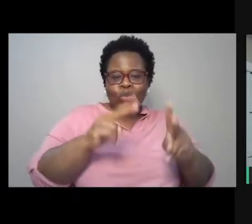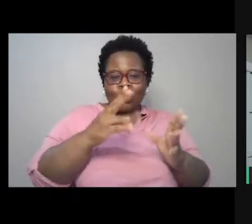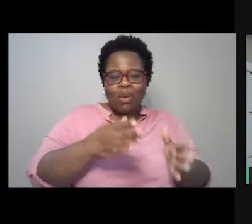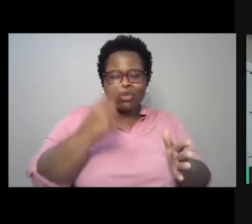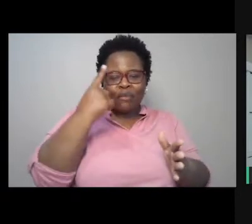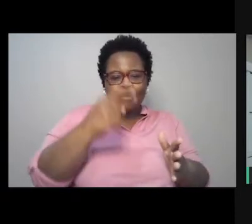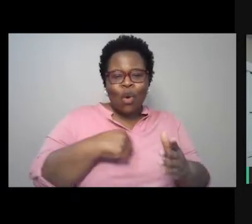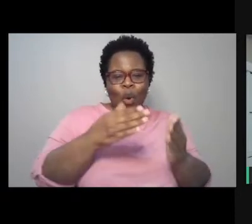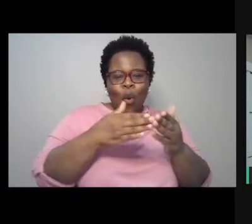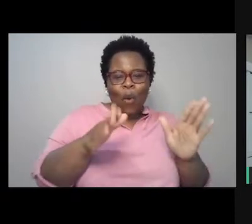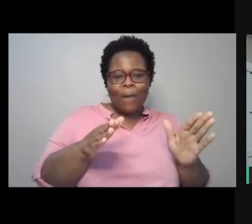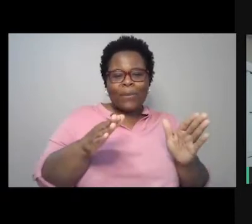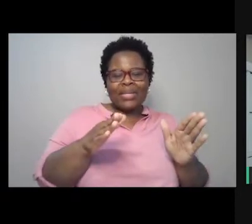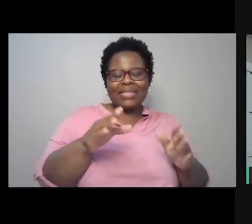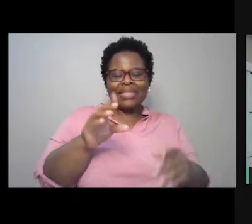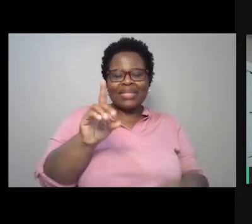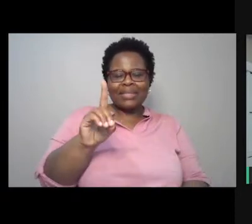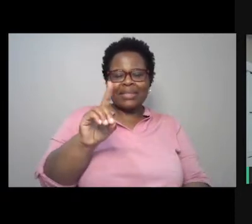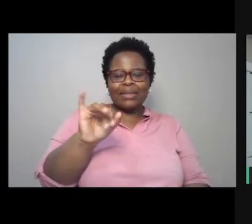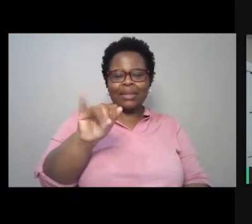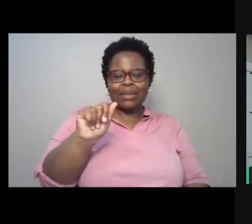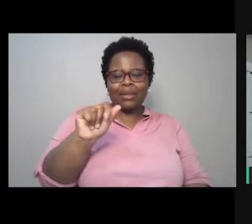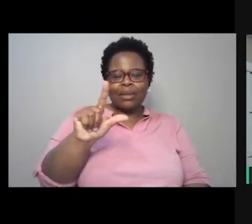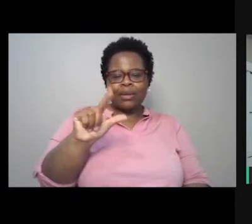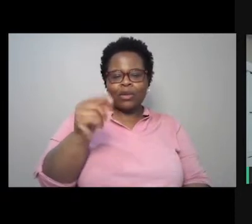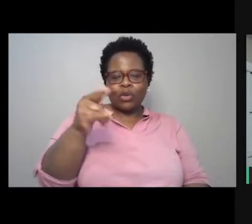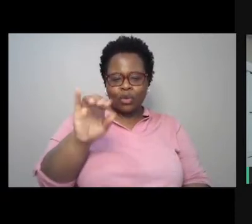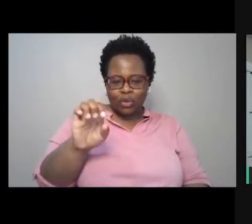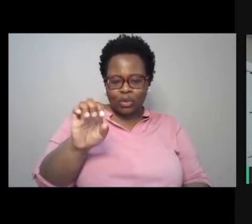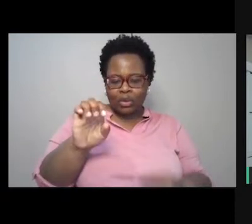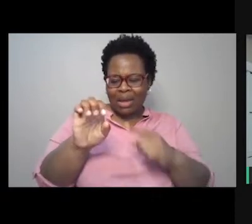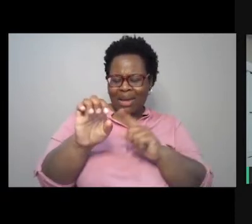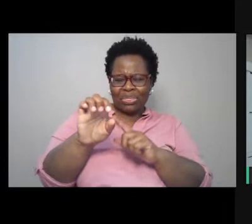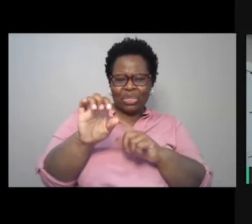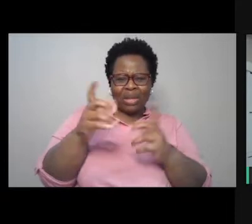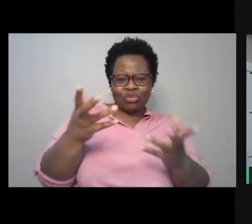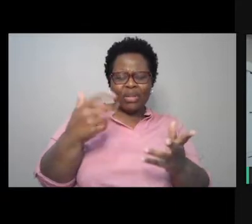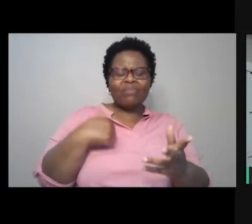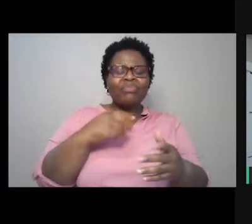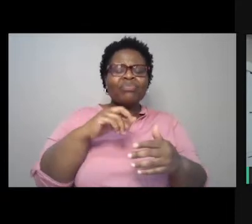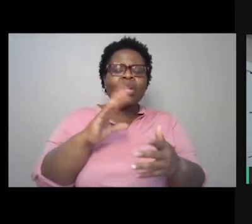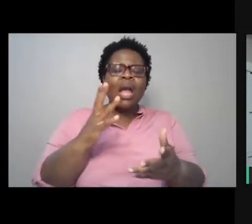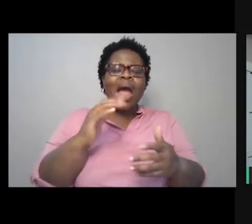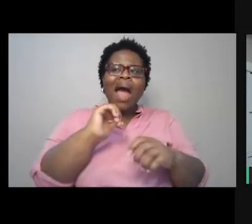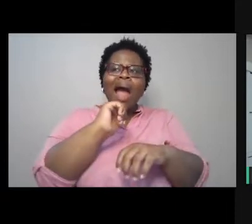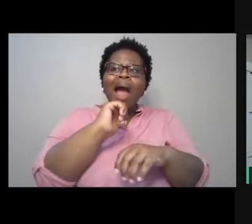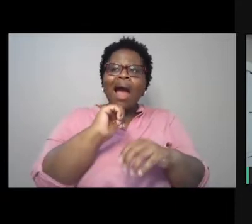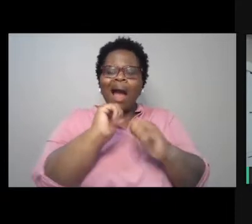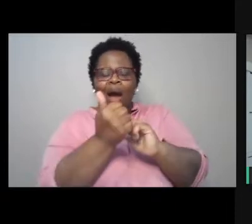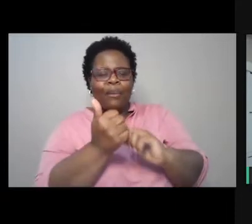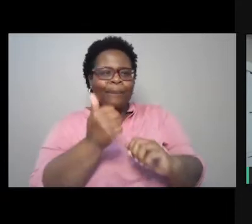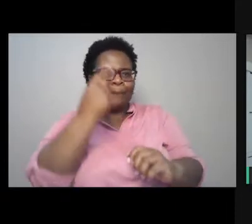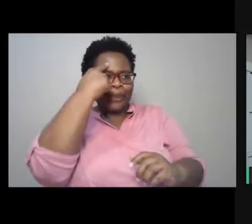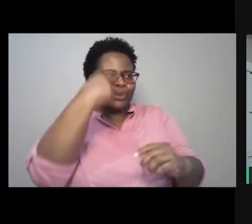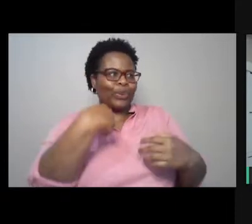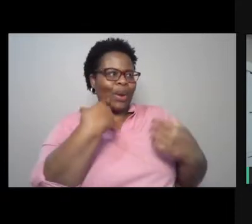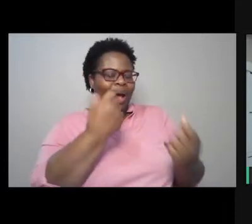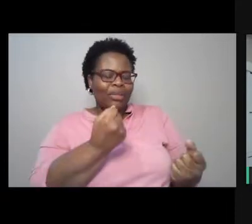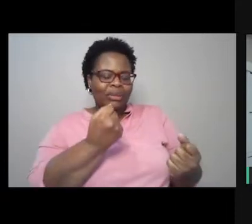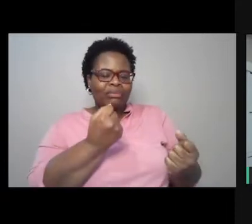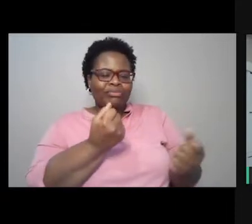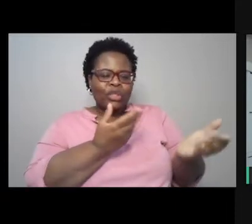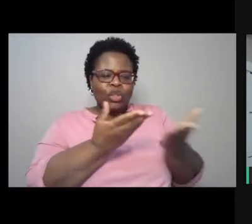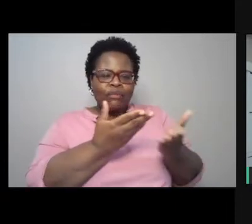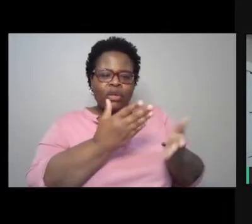dialogue. Well, open dialogue is referring to way how mental health services are